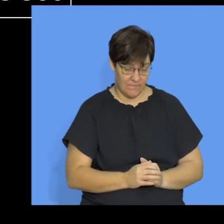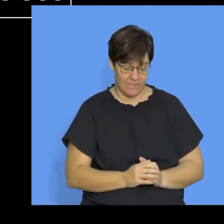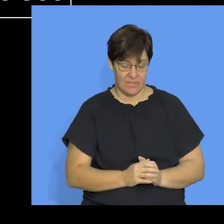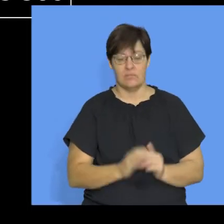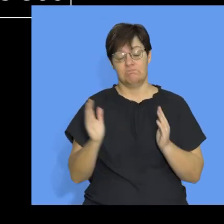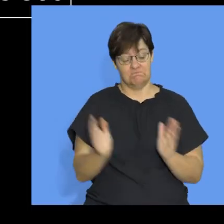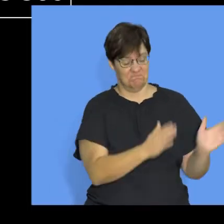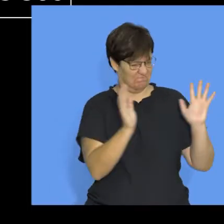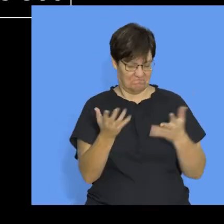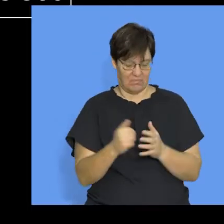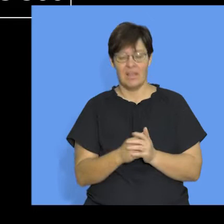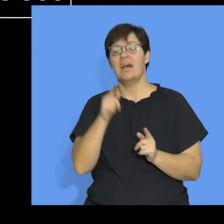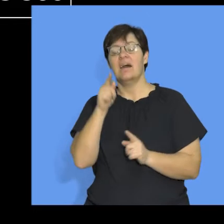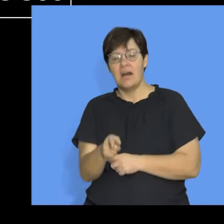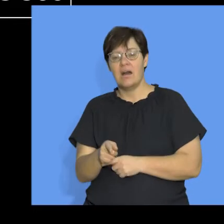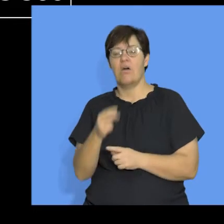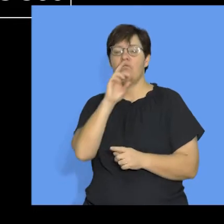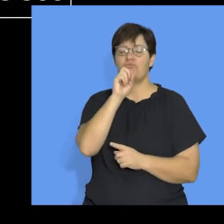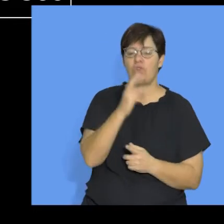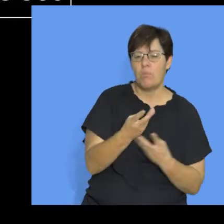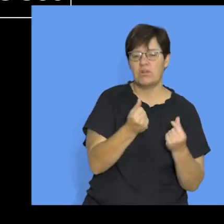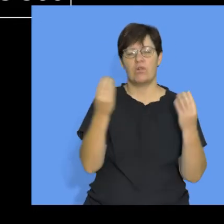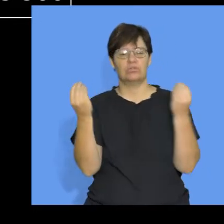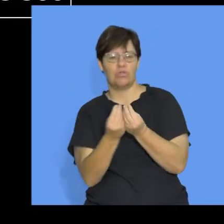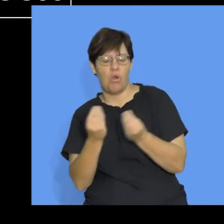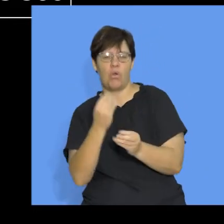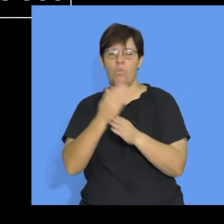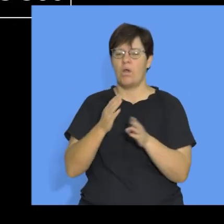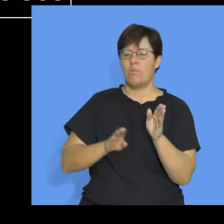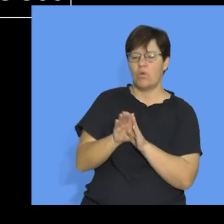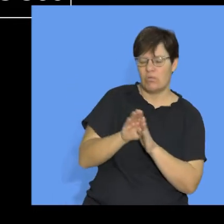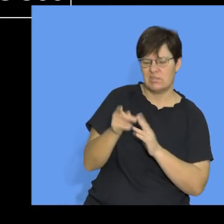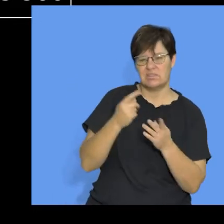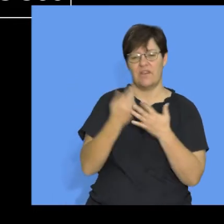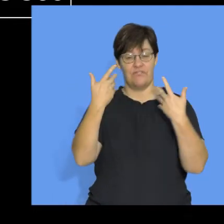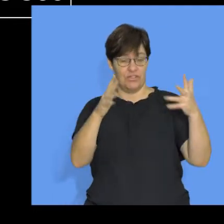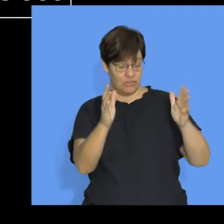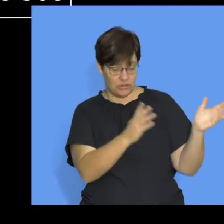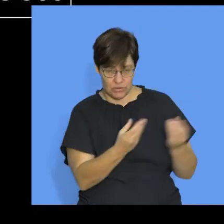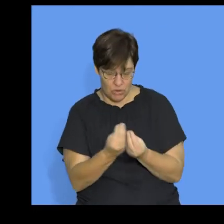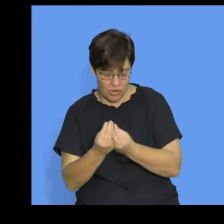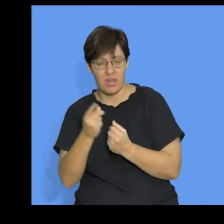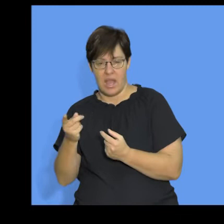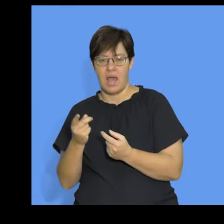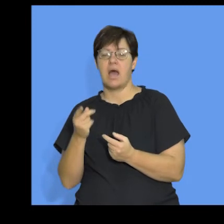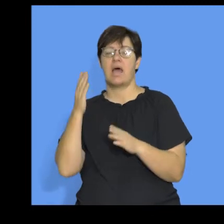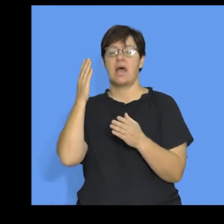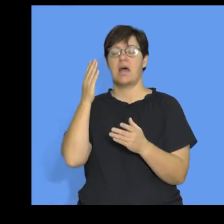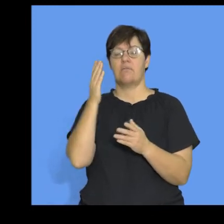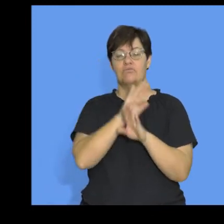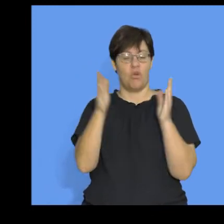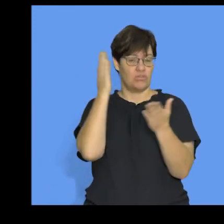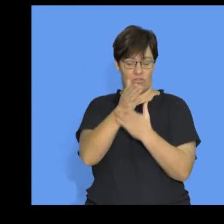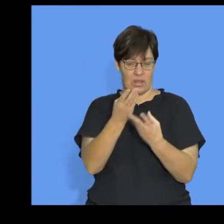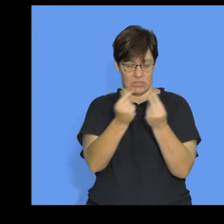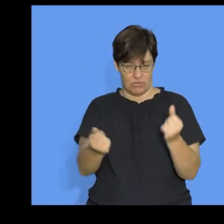our information: raw material stock, work in progress, finished goods, and indirect material. There's